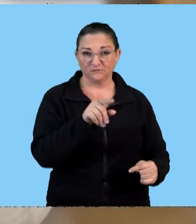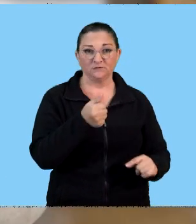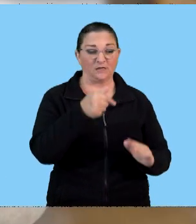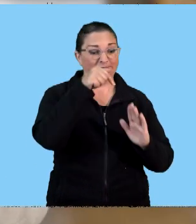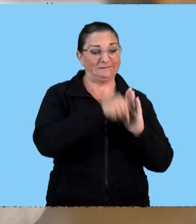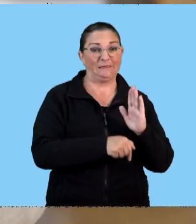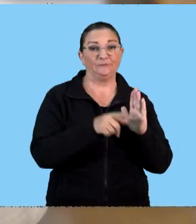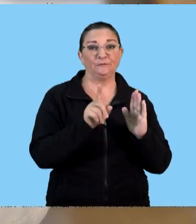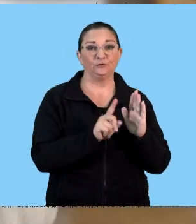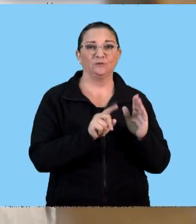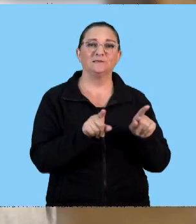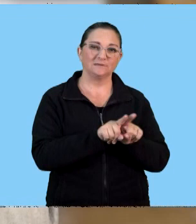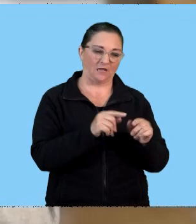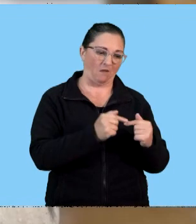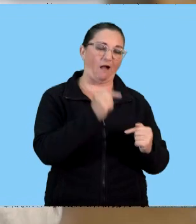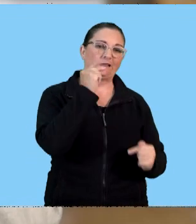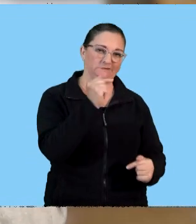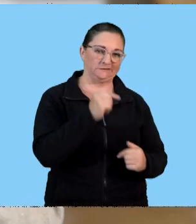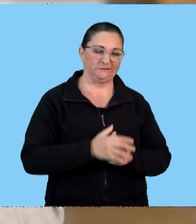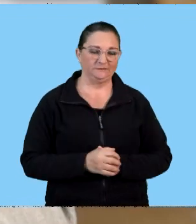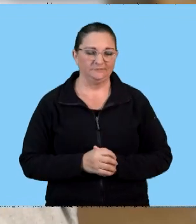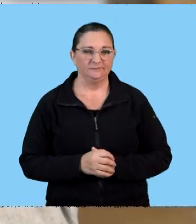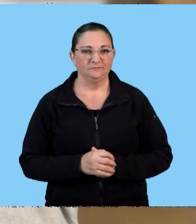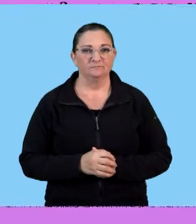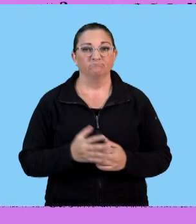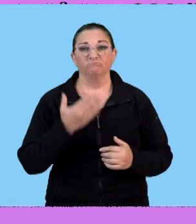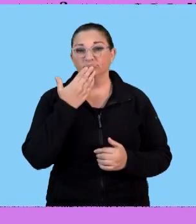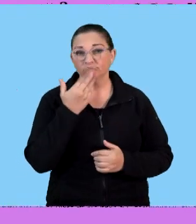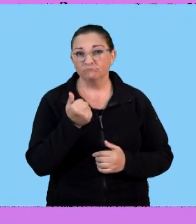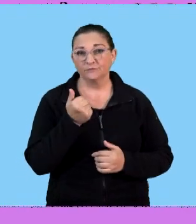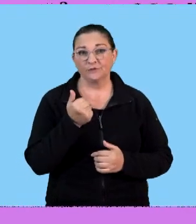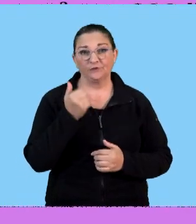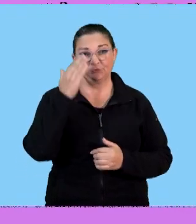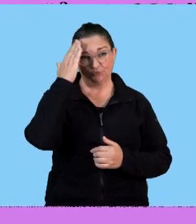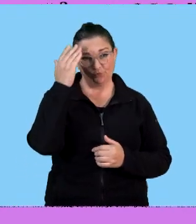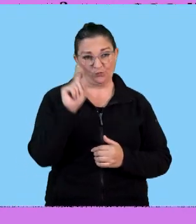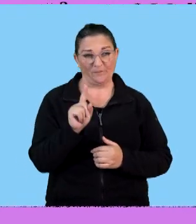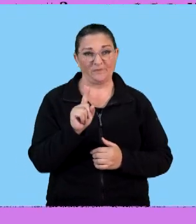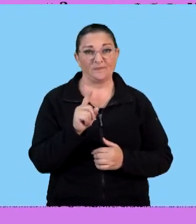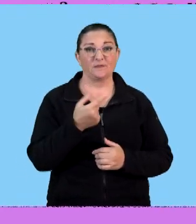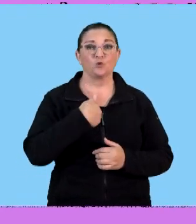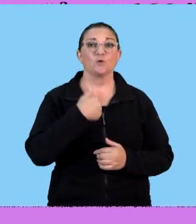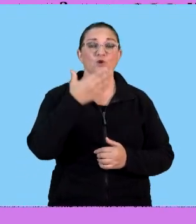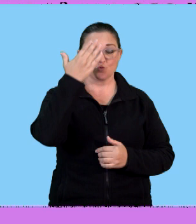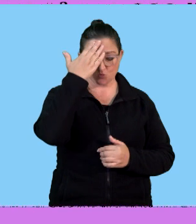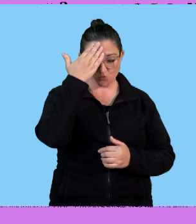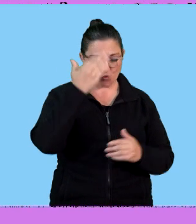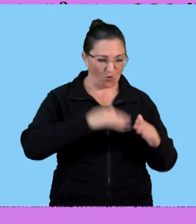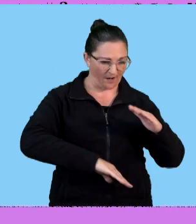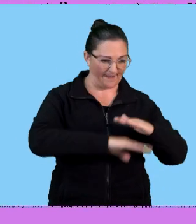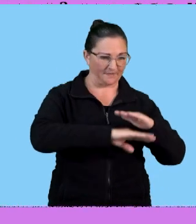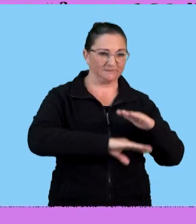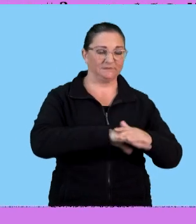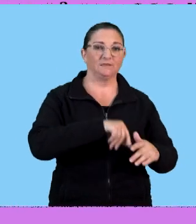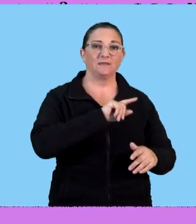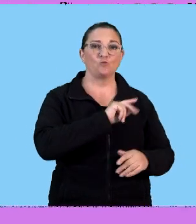the depth here refers to the height, okay? Then please note, we are given the capacity, meaning we are given the volume